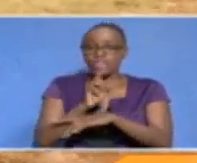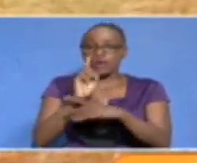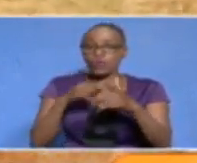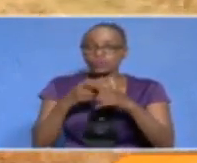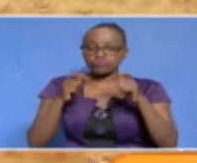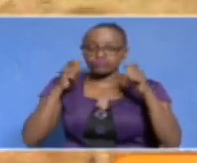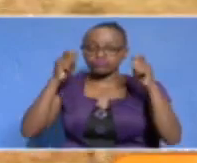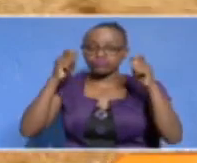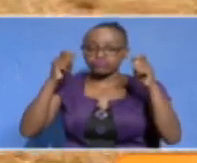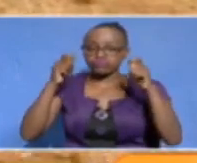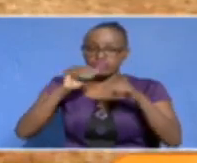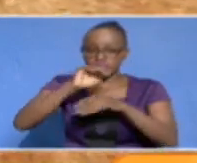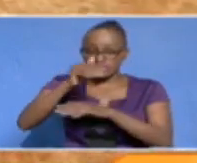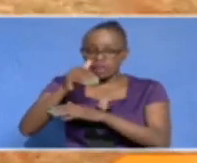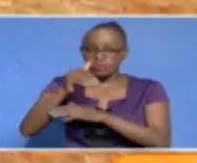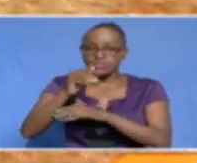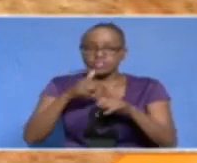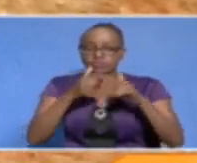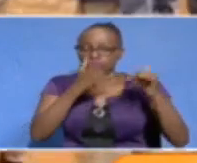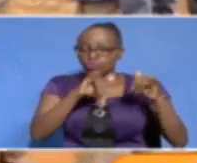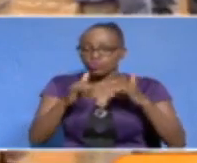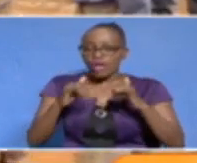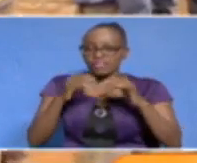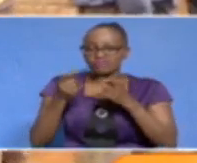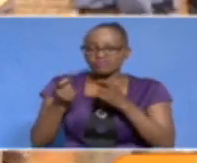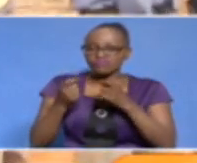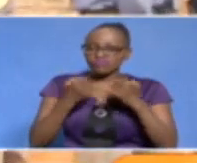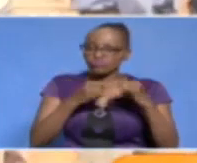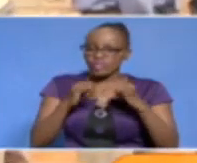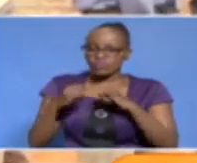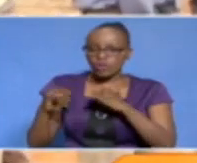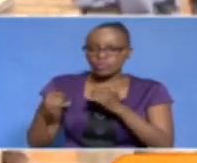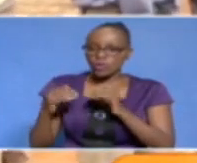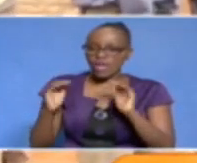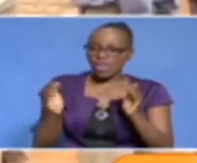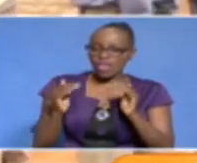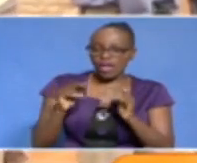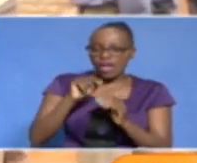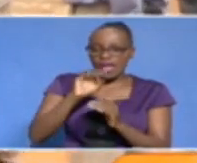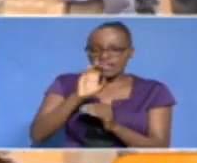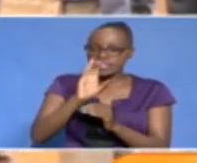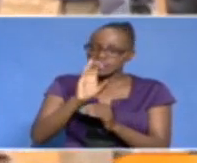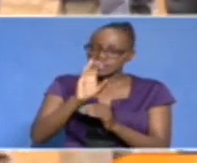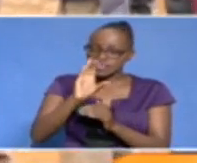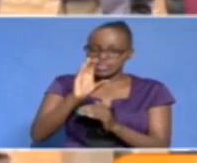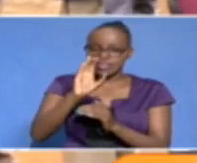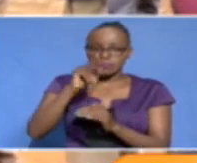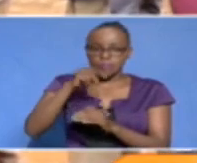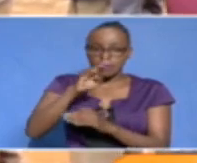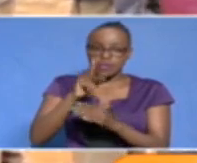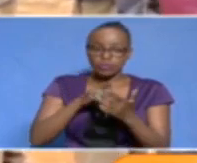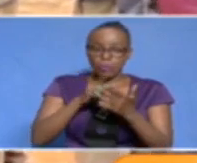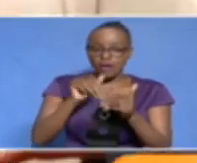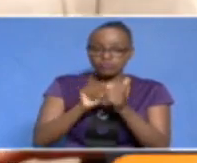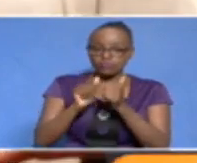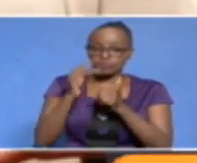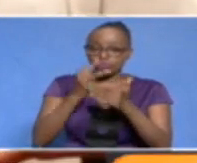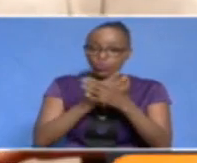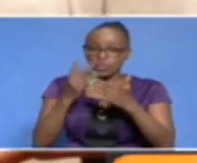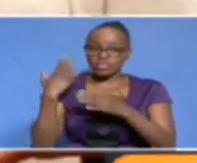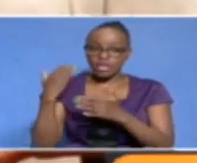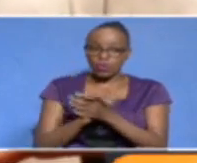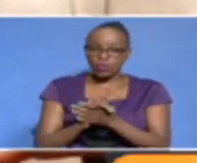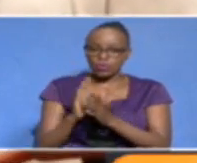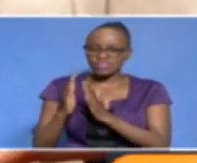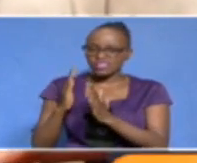hold protests in the town to compel the cereals board to purchase their maize, as directed by President Uhuru Kenyatta 2 weeks ago. Security